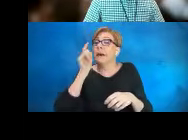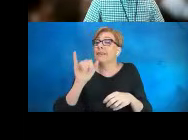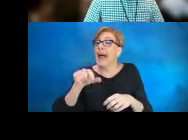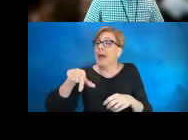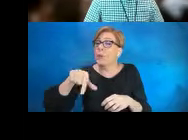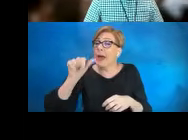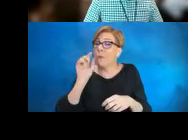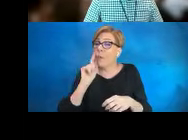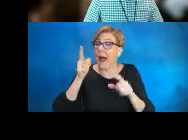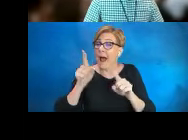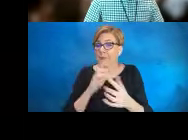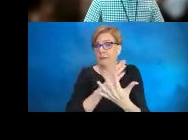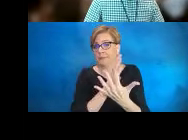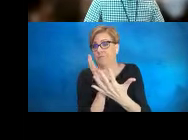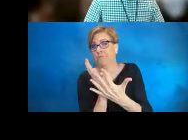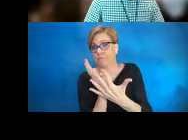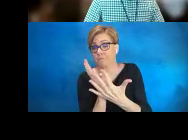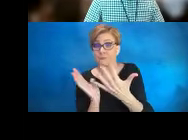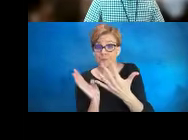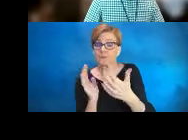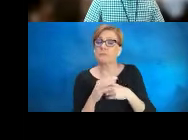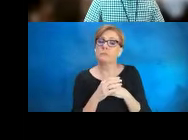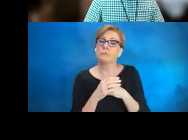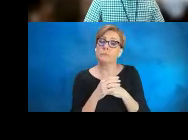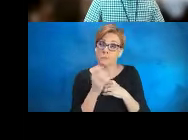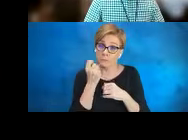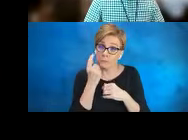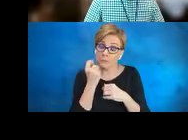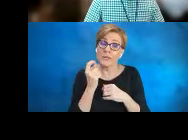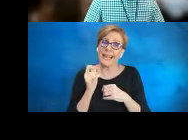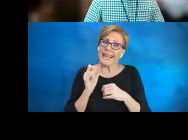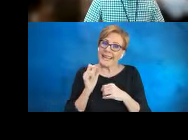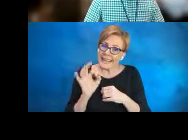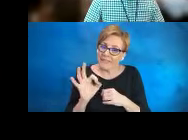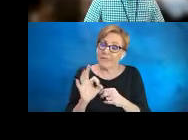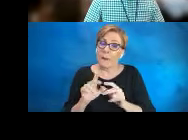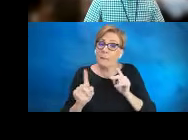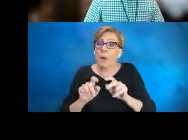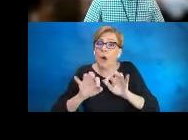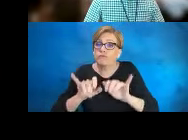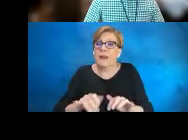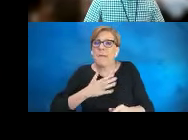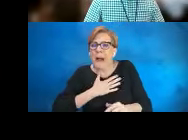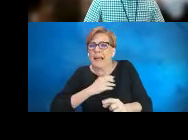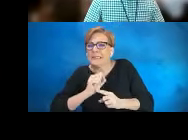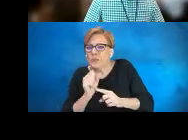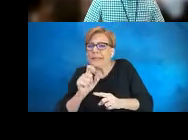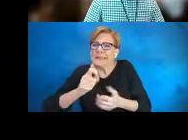We won't be responding to questions about individuals' specific situations during the